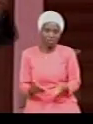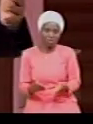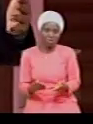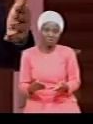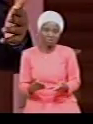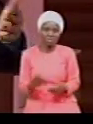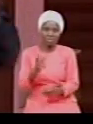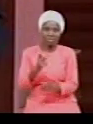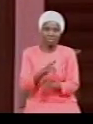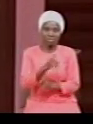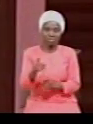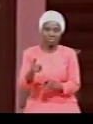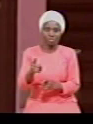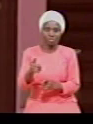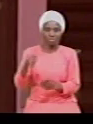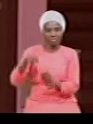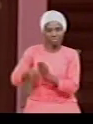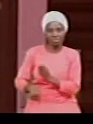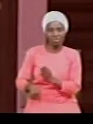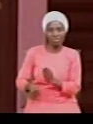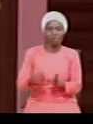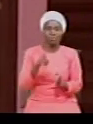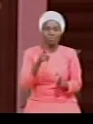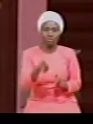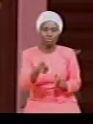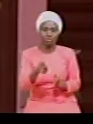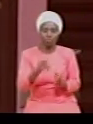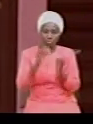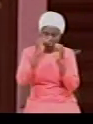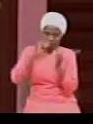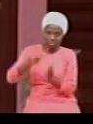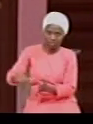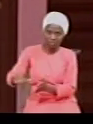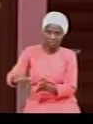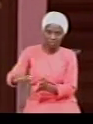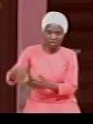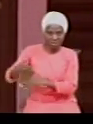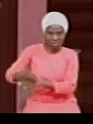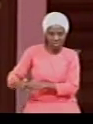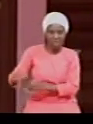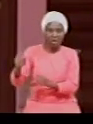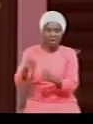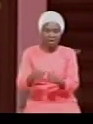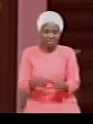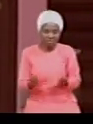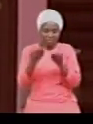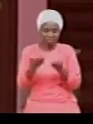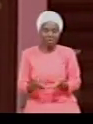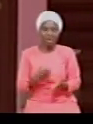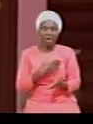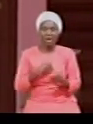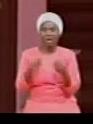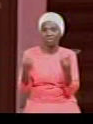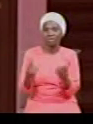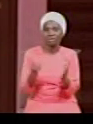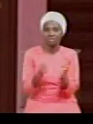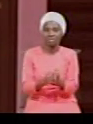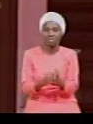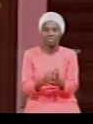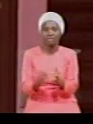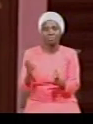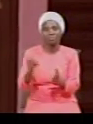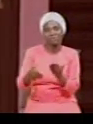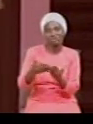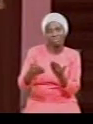You put aside, you lay aside every weight and the sin that so